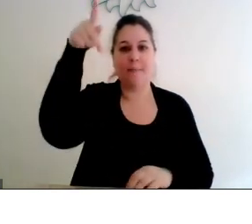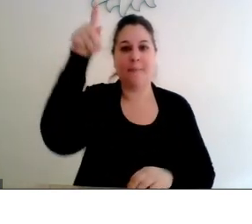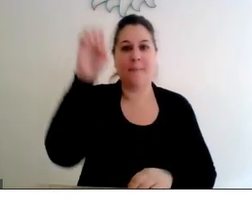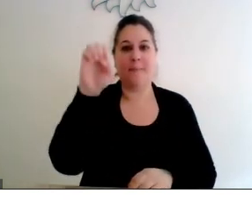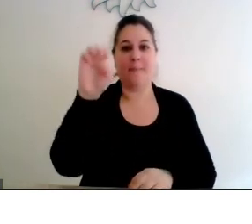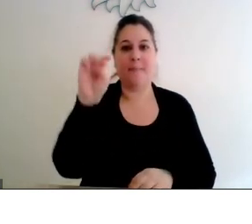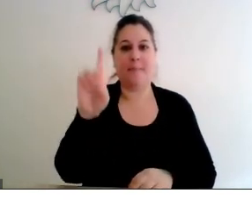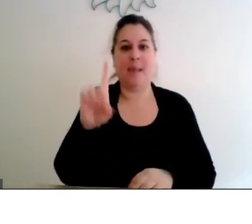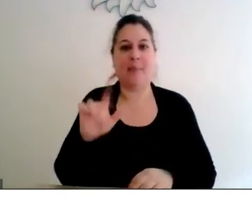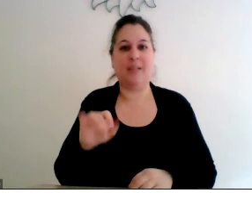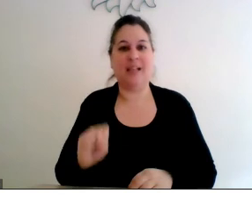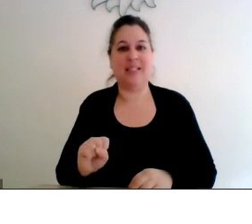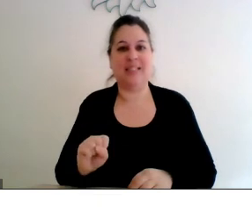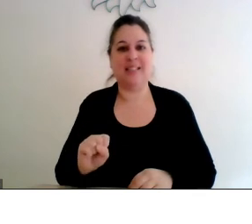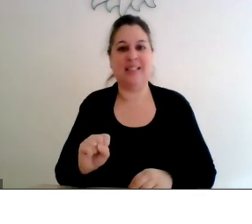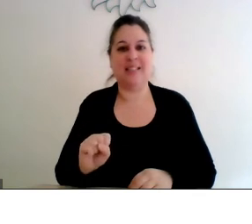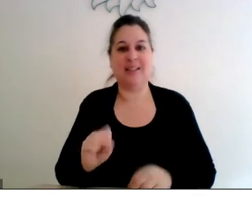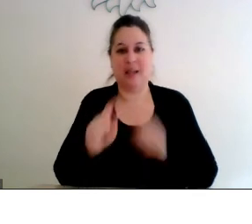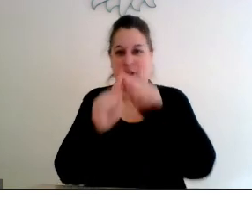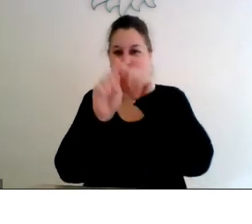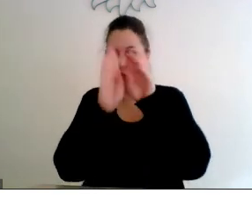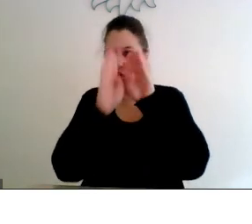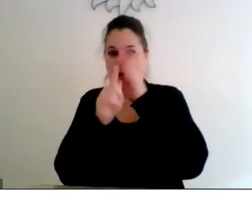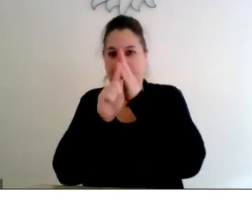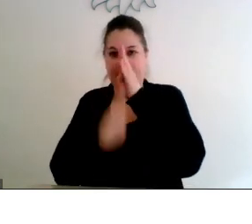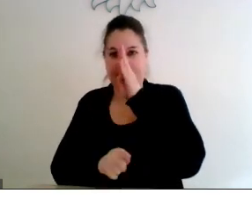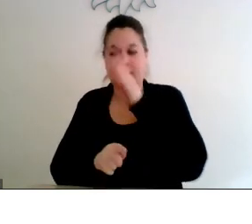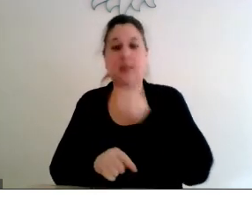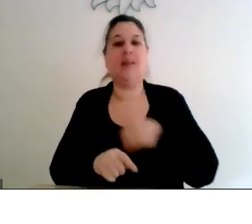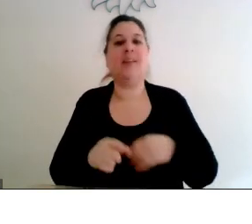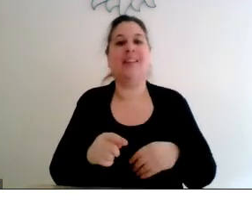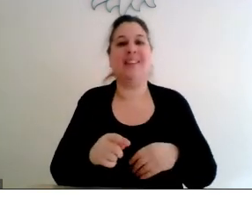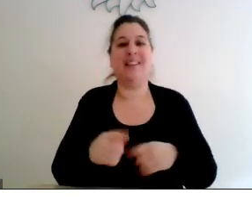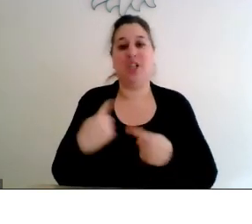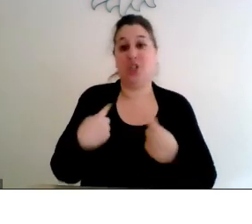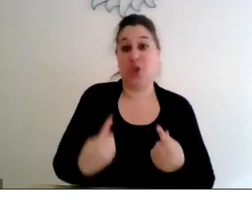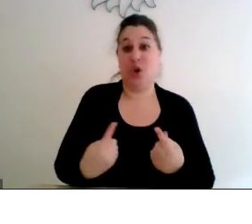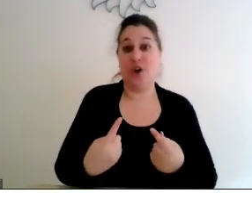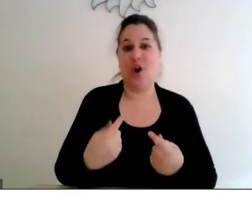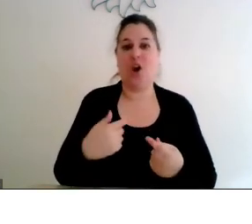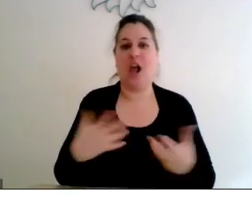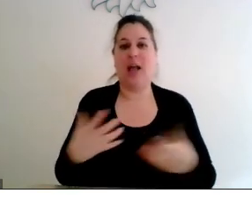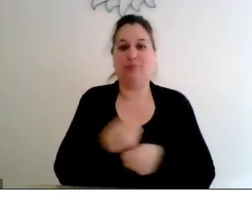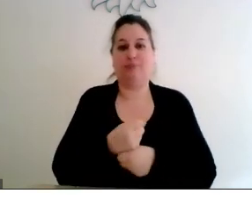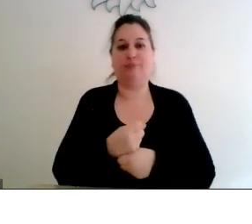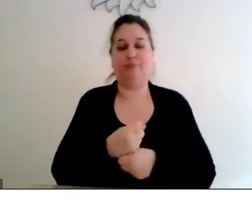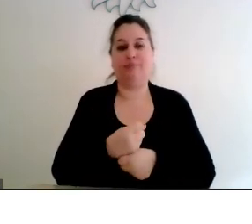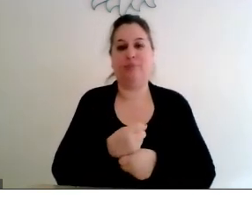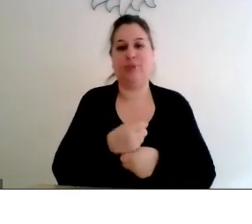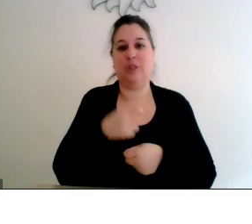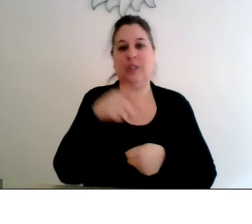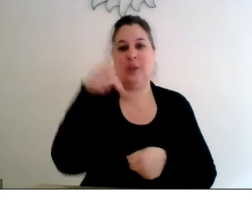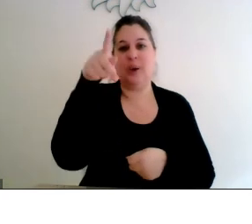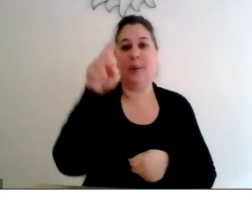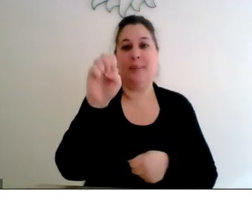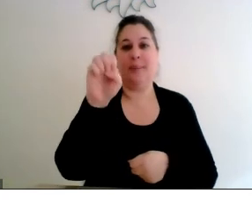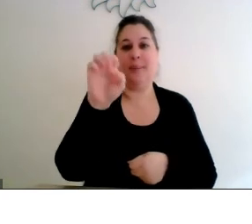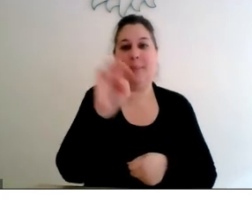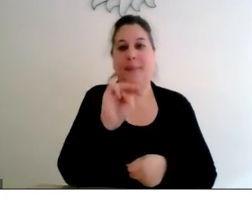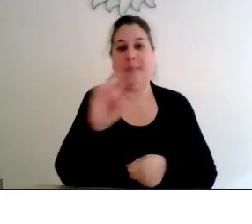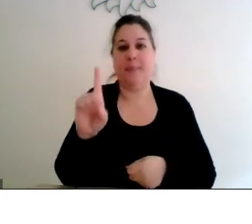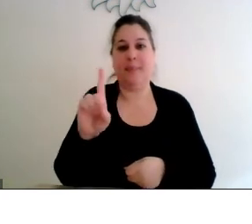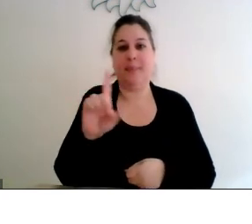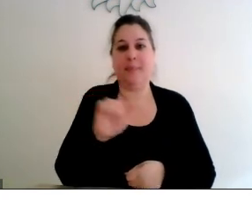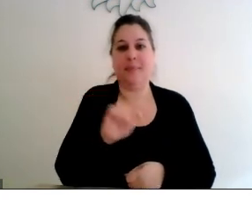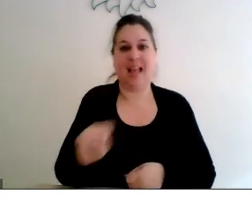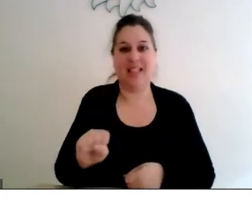MD next to each other and the AS. Okay. Just to help remember left to right, left to right. Okay, so there is multiplication. So 1 times 4